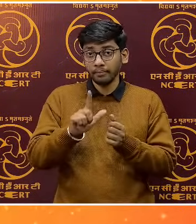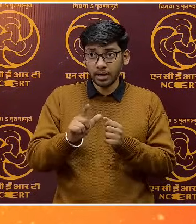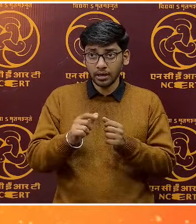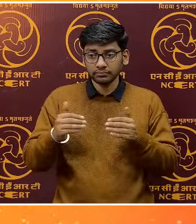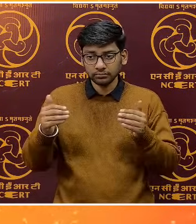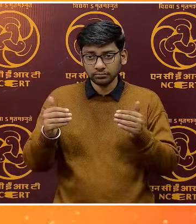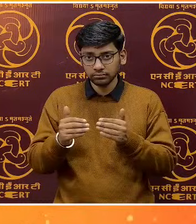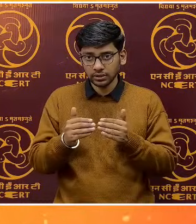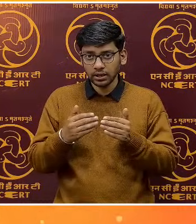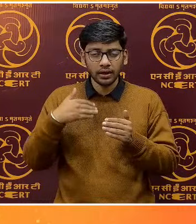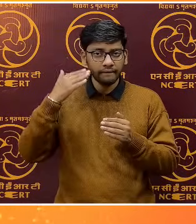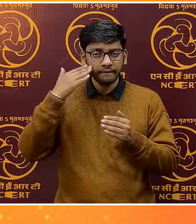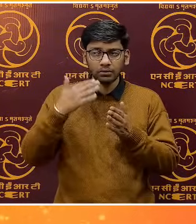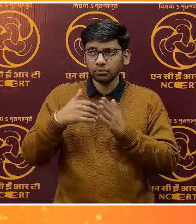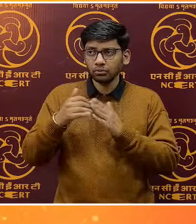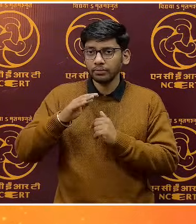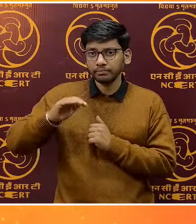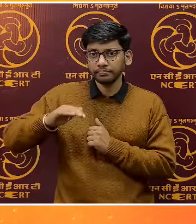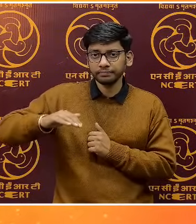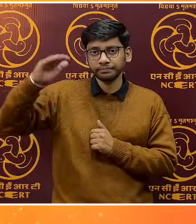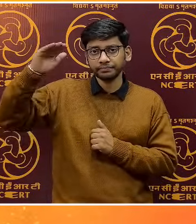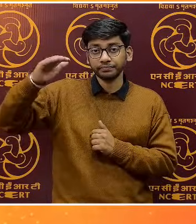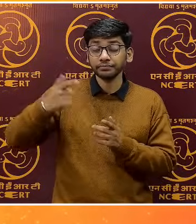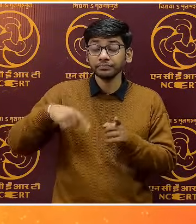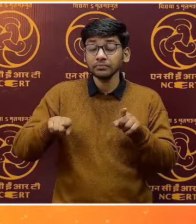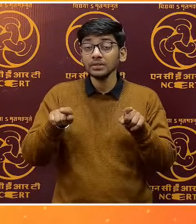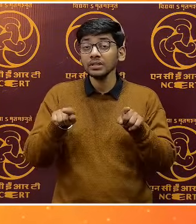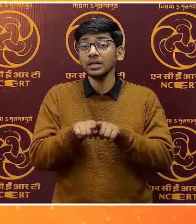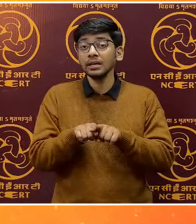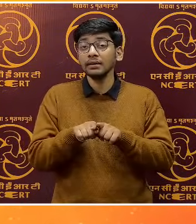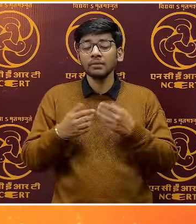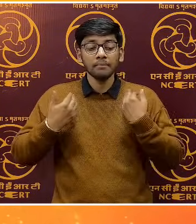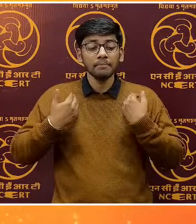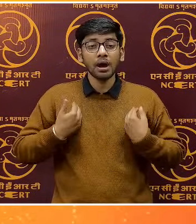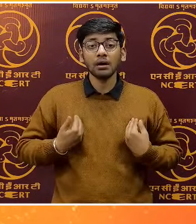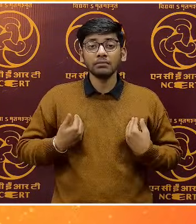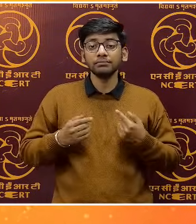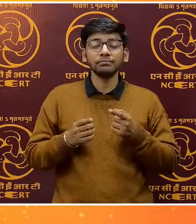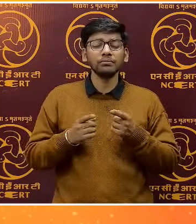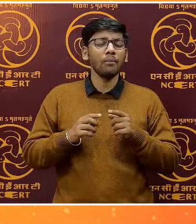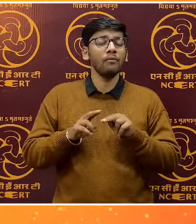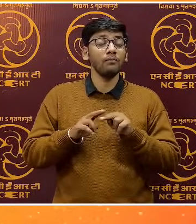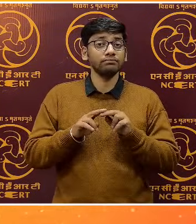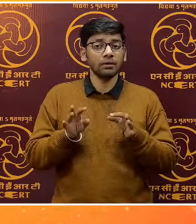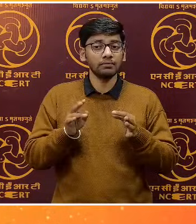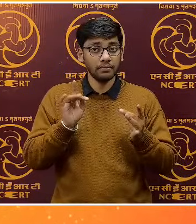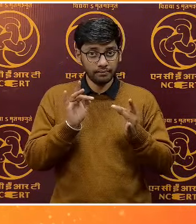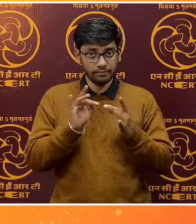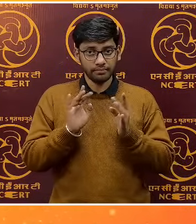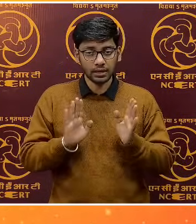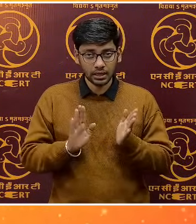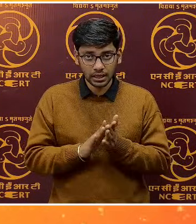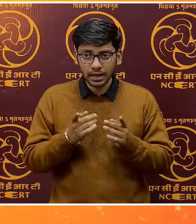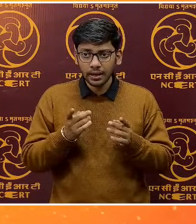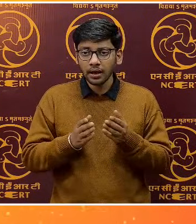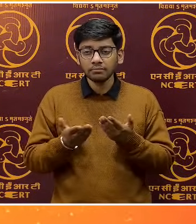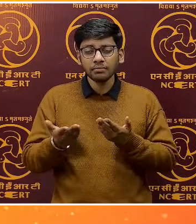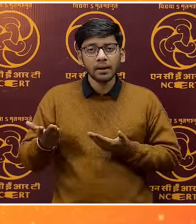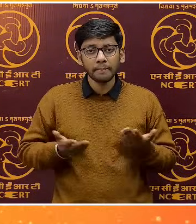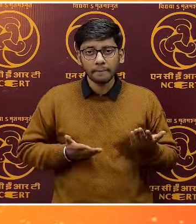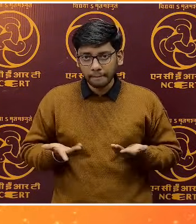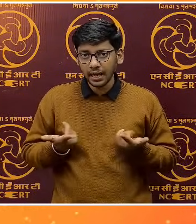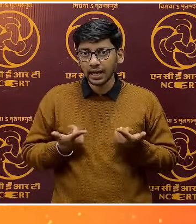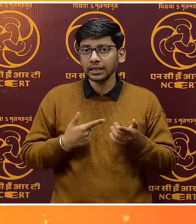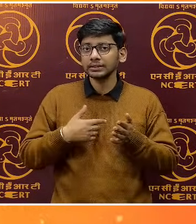somebody is elder to you, you have to be in that posture, you have to be proper, and with proper basic manners, you have